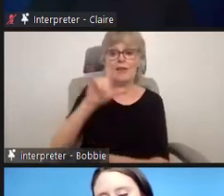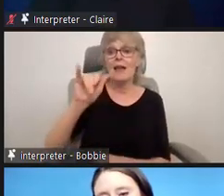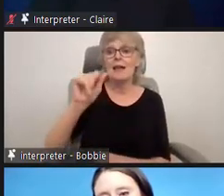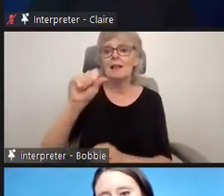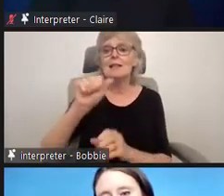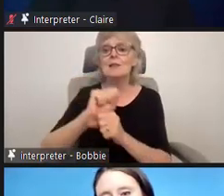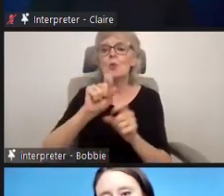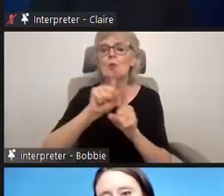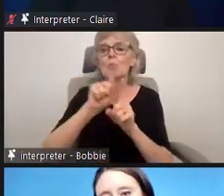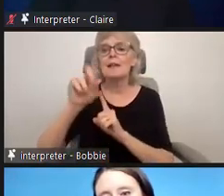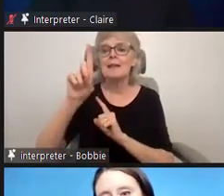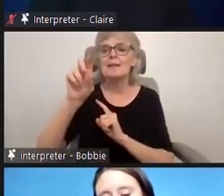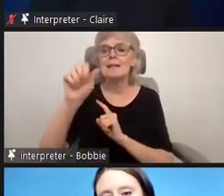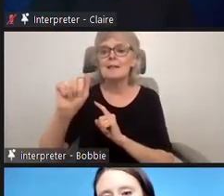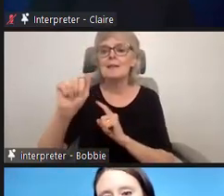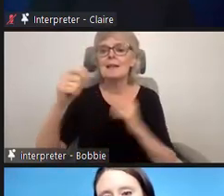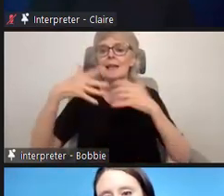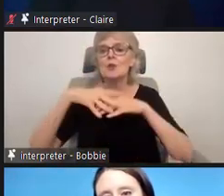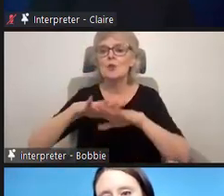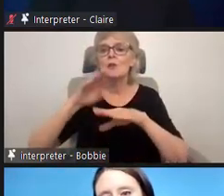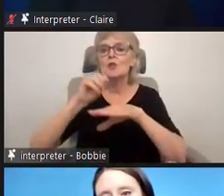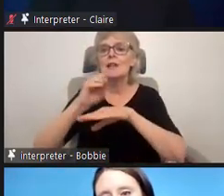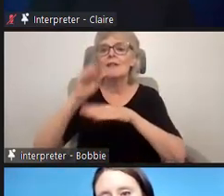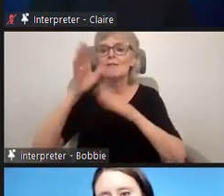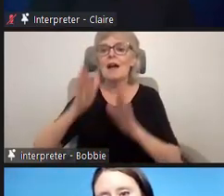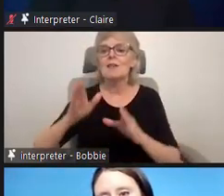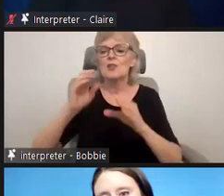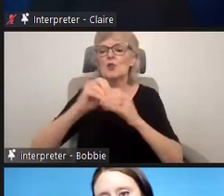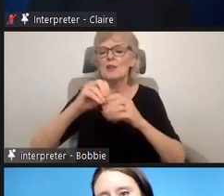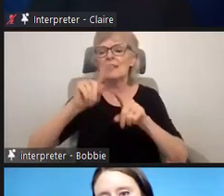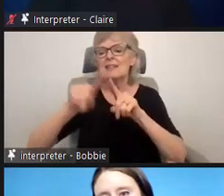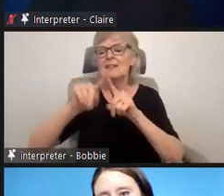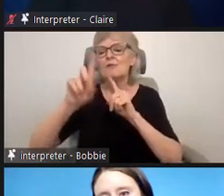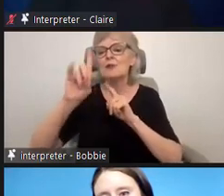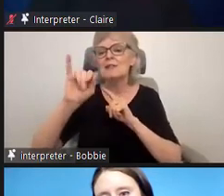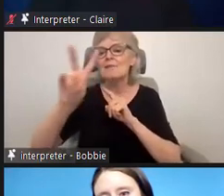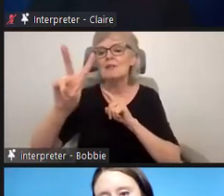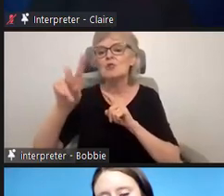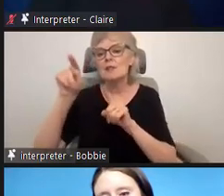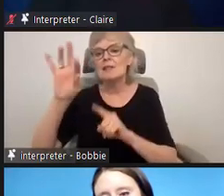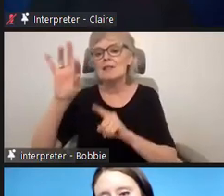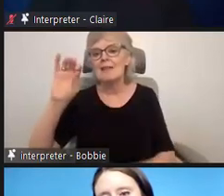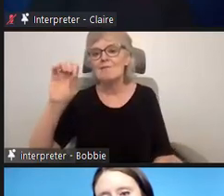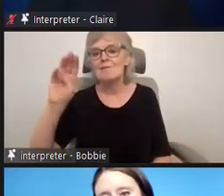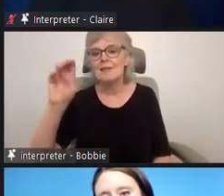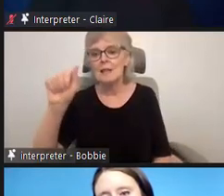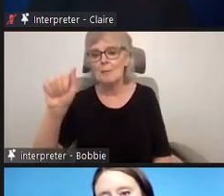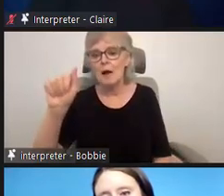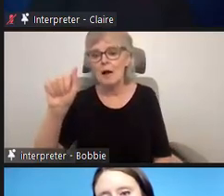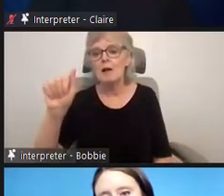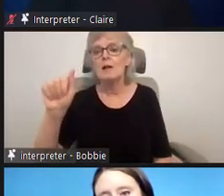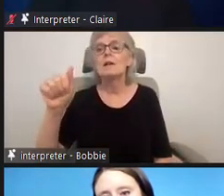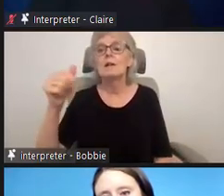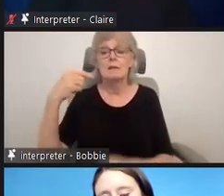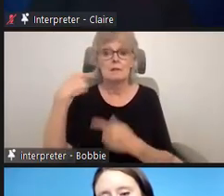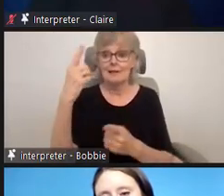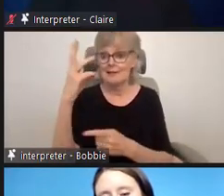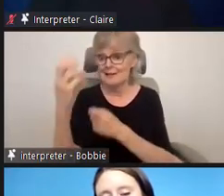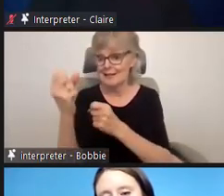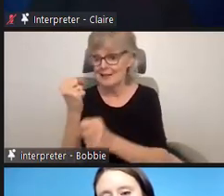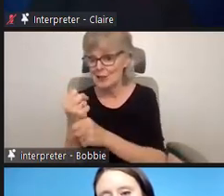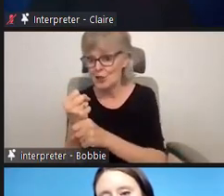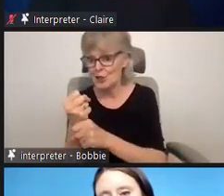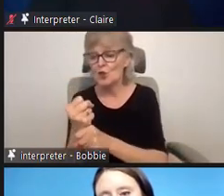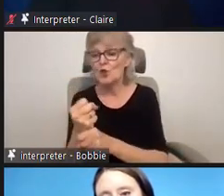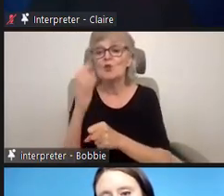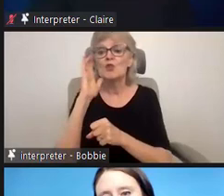a disability integration advisor in several different divisions of FEMA over the course of 6 years and has deployed to